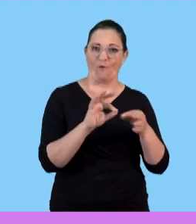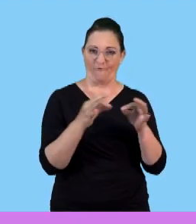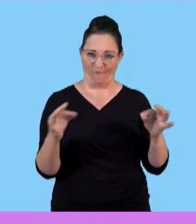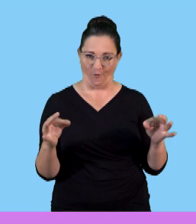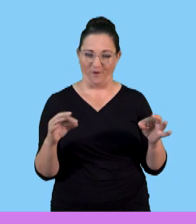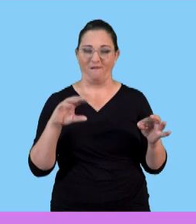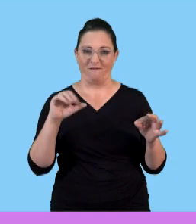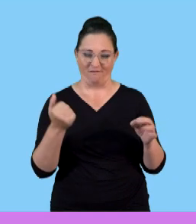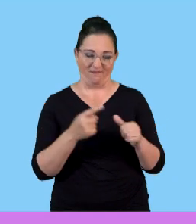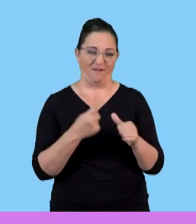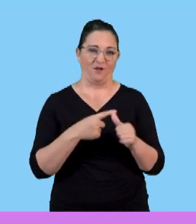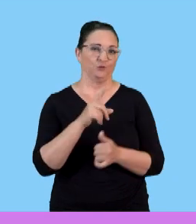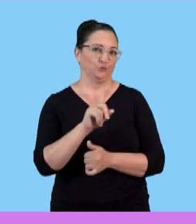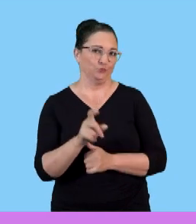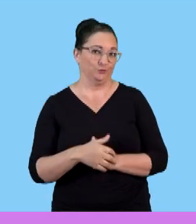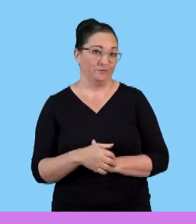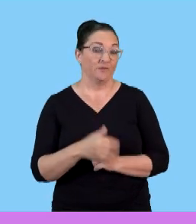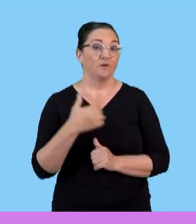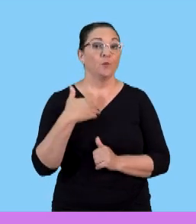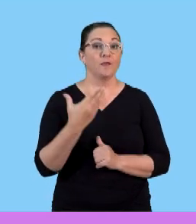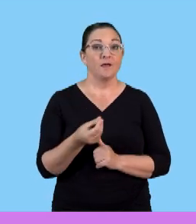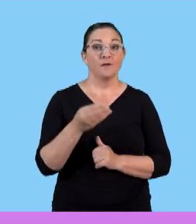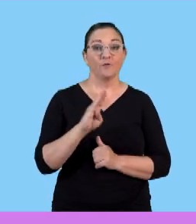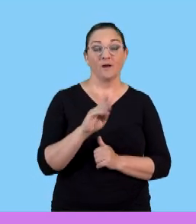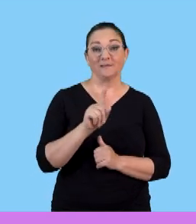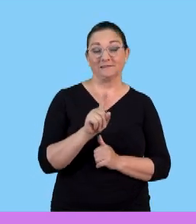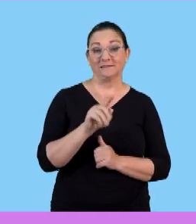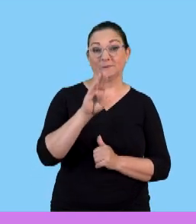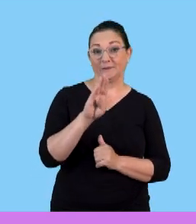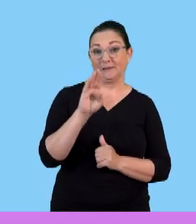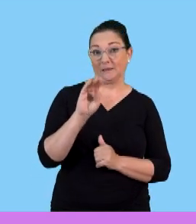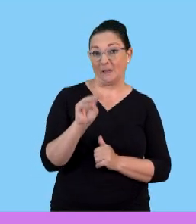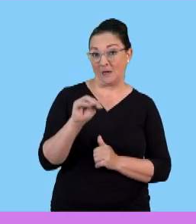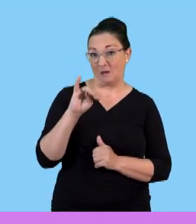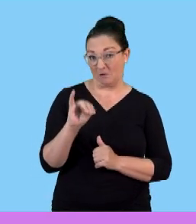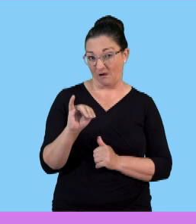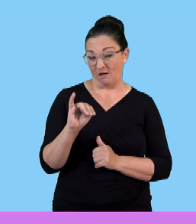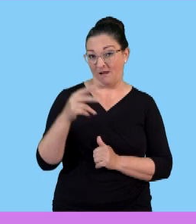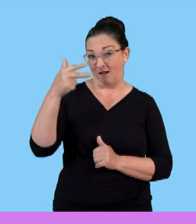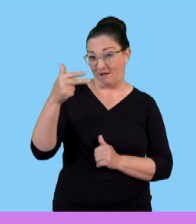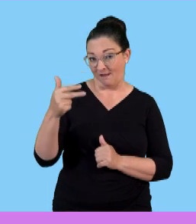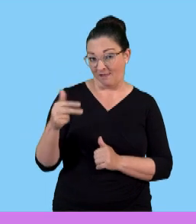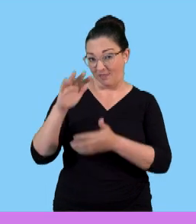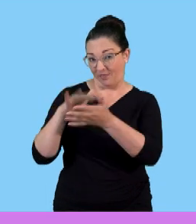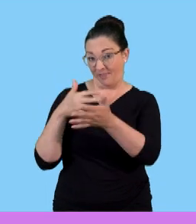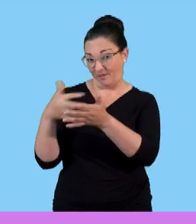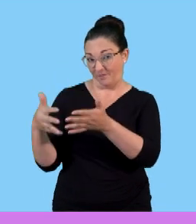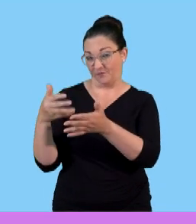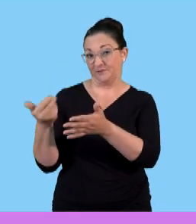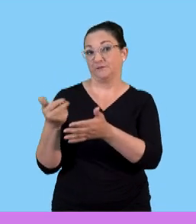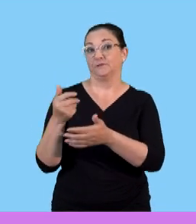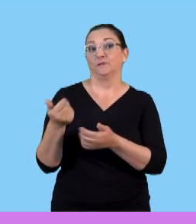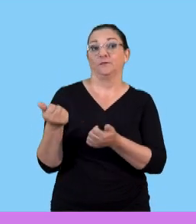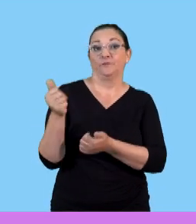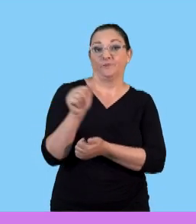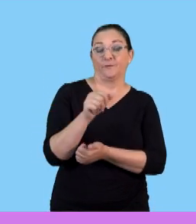follow. Right, so there we have our BMI weight classification table, right? And it also indicated that we must